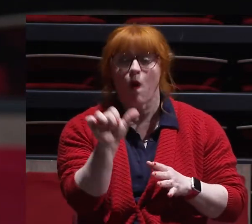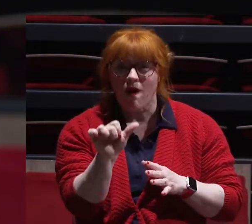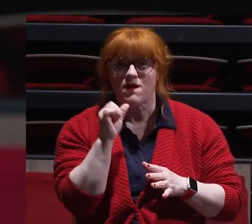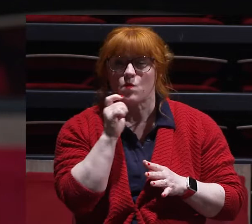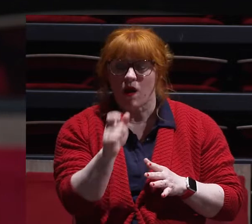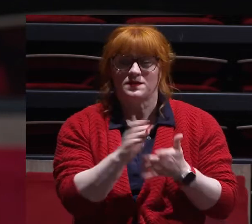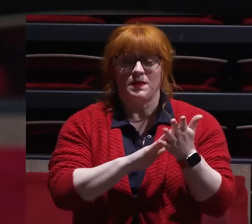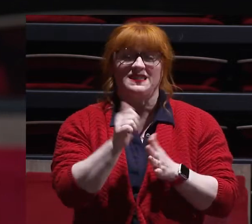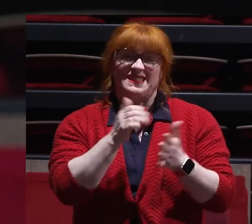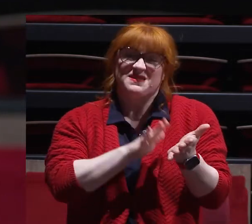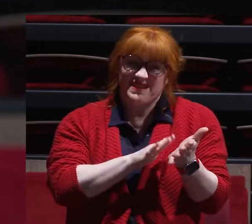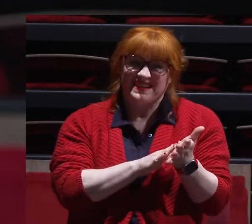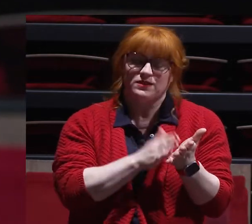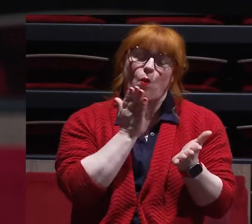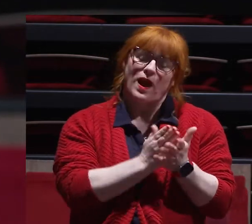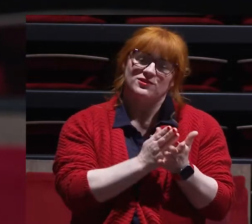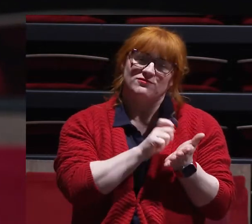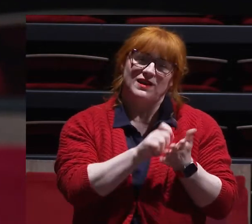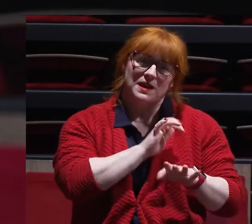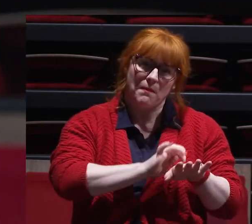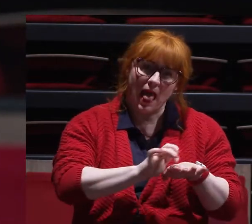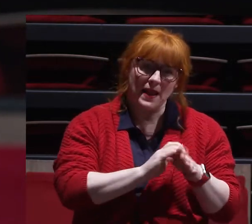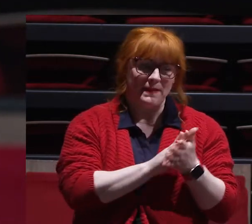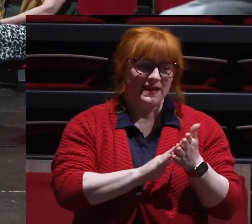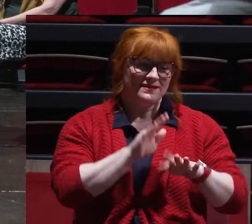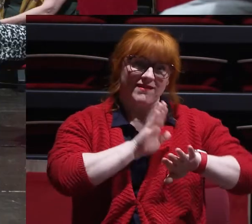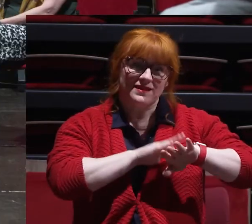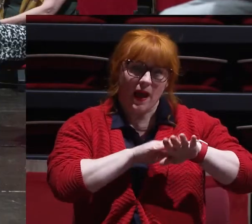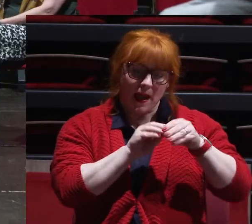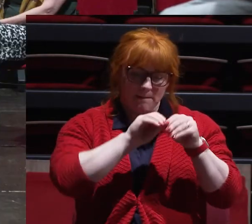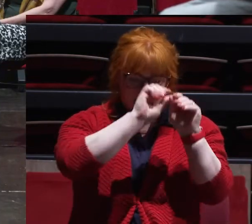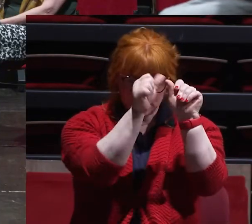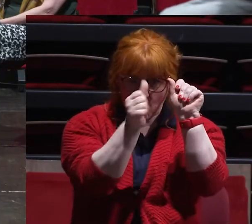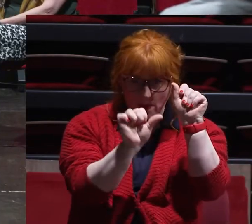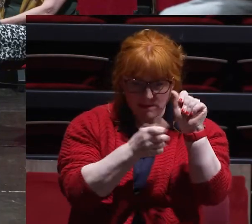minutes into the play, and so on. Writing a play is sculpting in time.